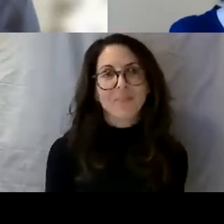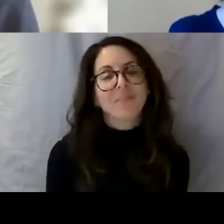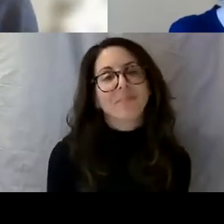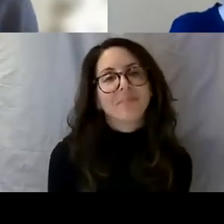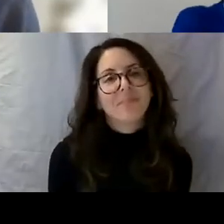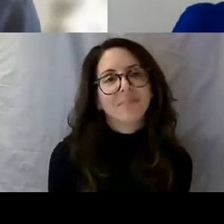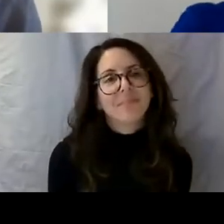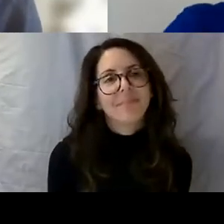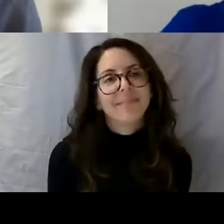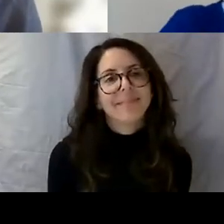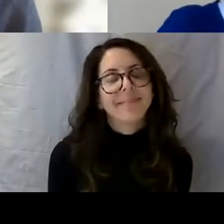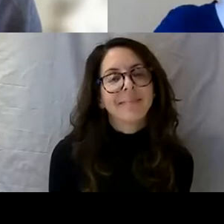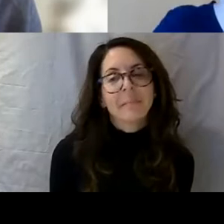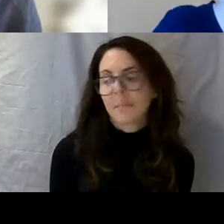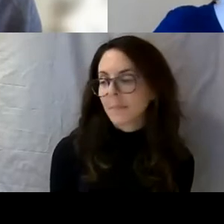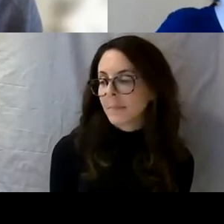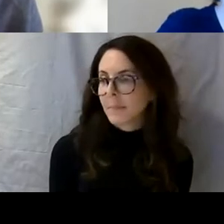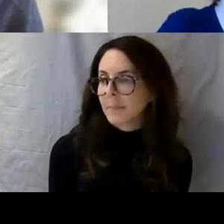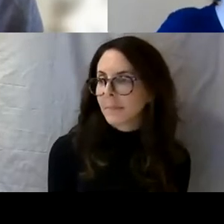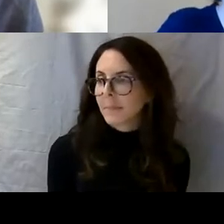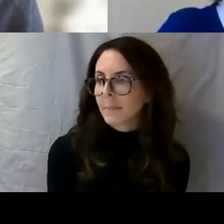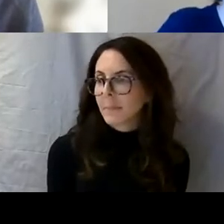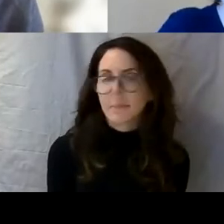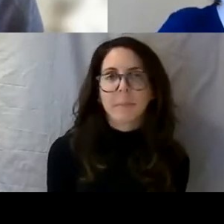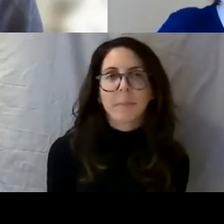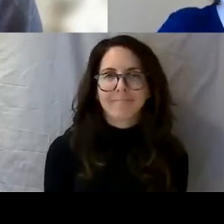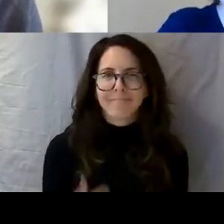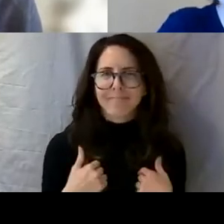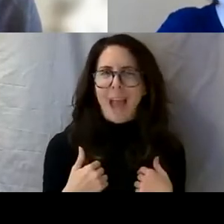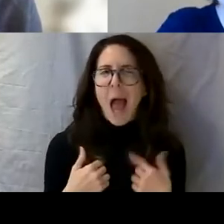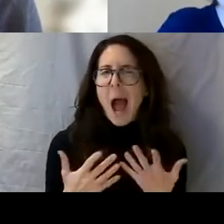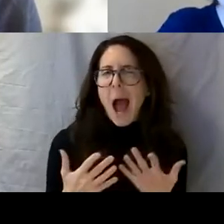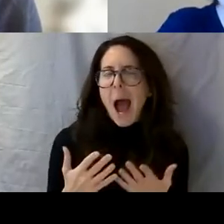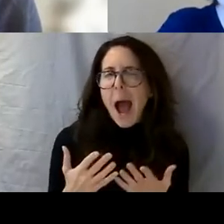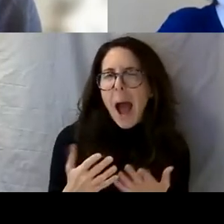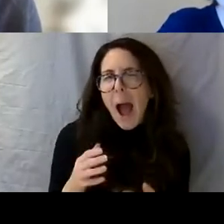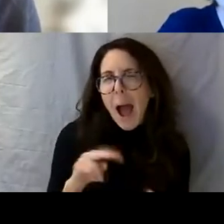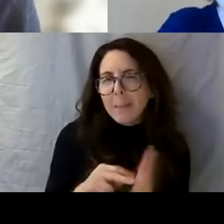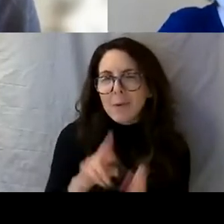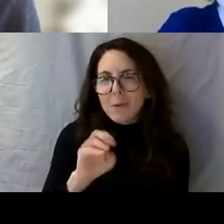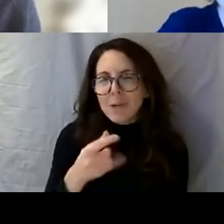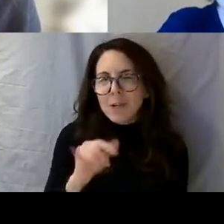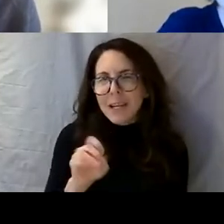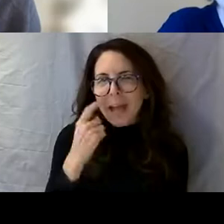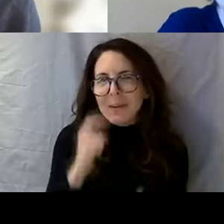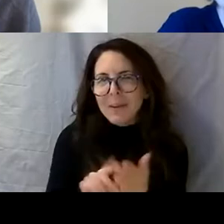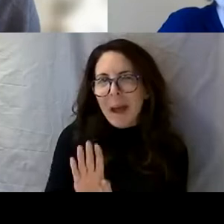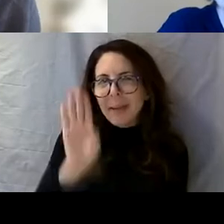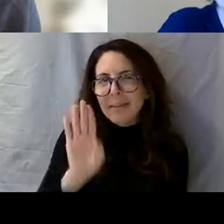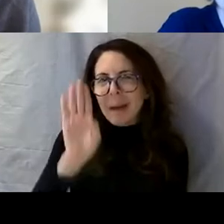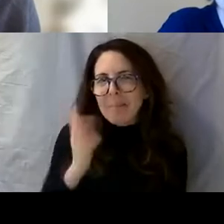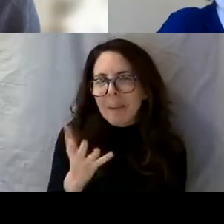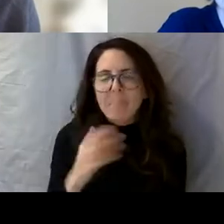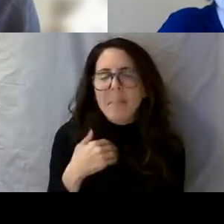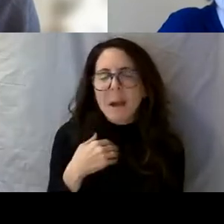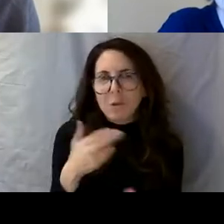Was muted there. I do want to hear from Regine, because I think she had something to add to our conversation there too. But I'll just add that,